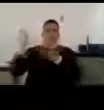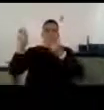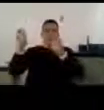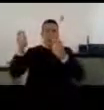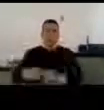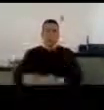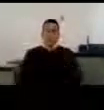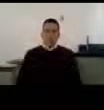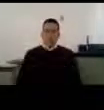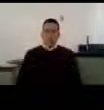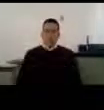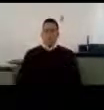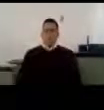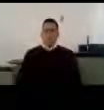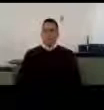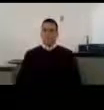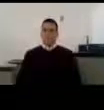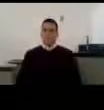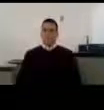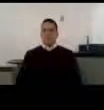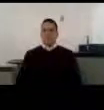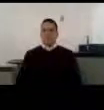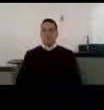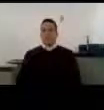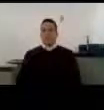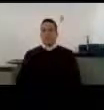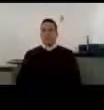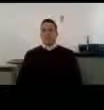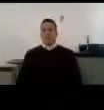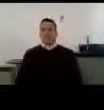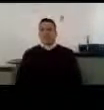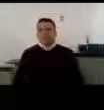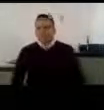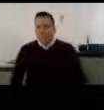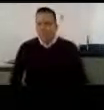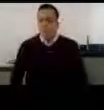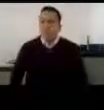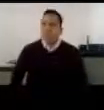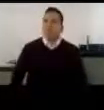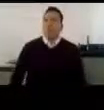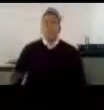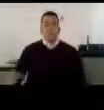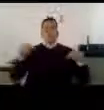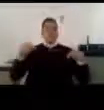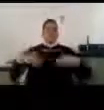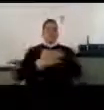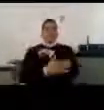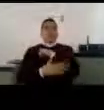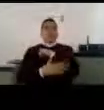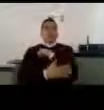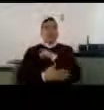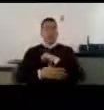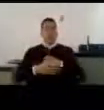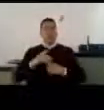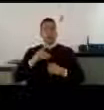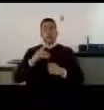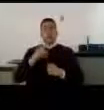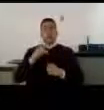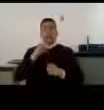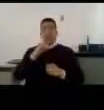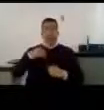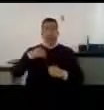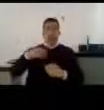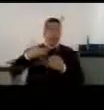talk about today, as Gabby said, is just a little bit of the history. You know, our country has I'm going to say not so